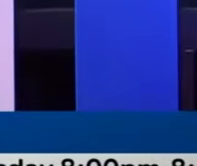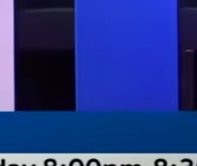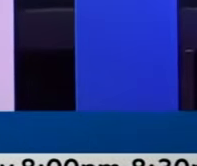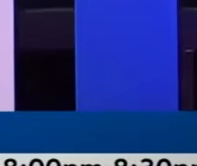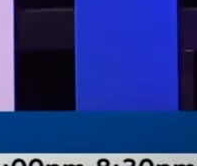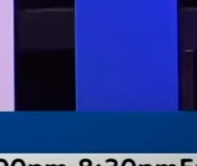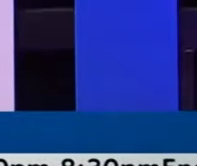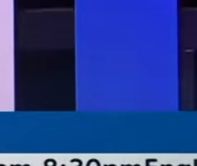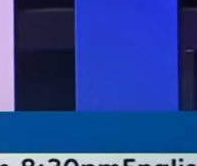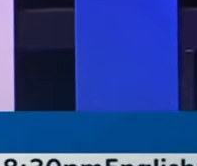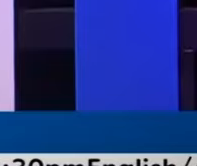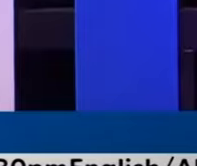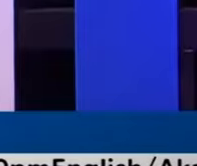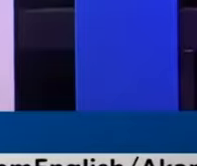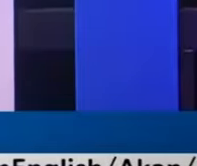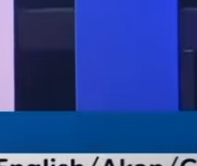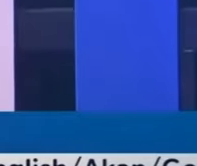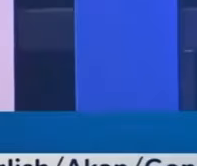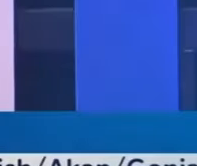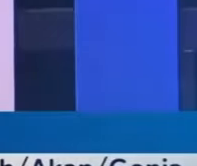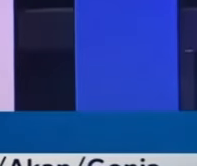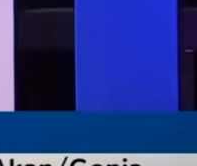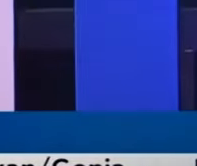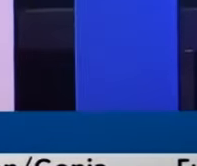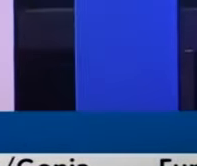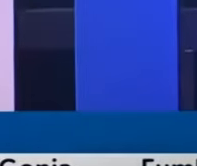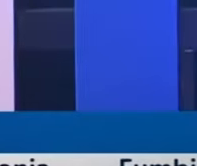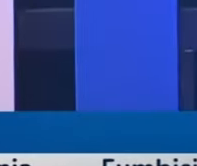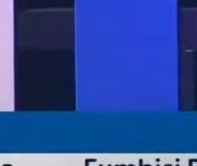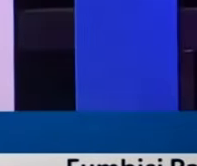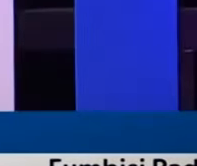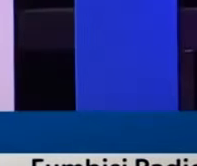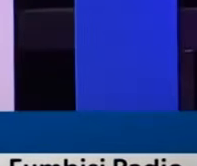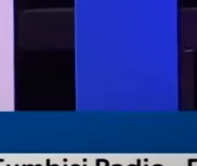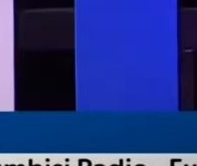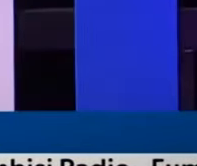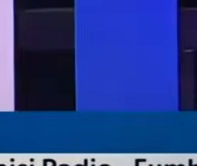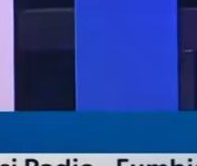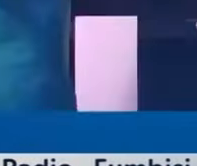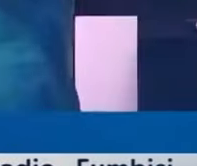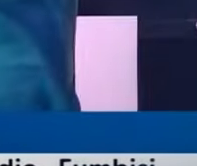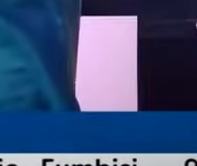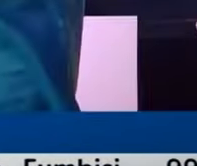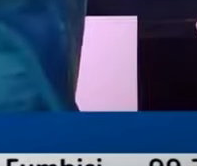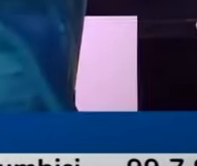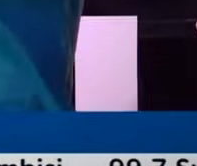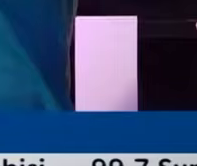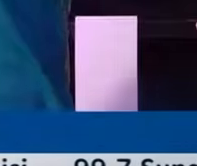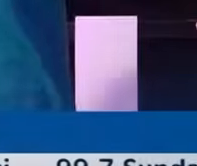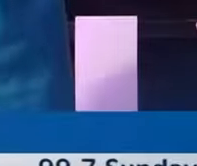flight how can one man of the uncircumcised